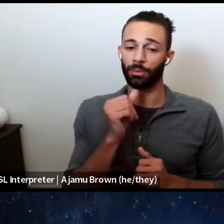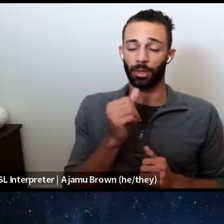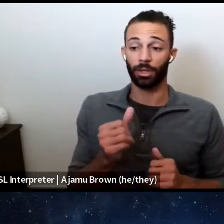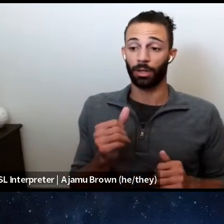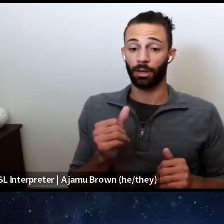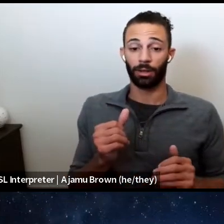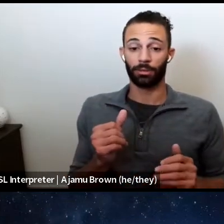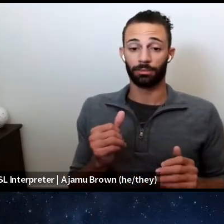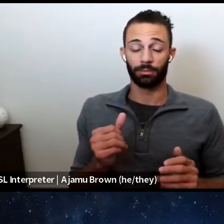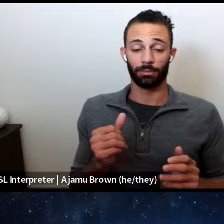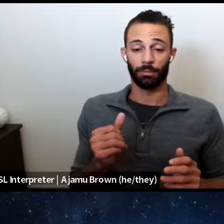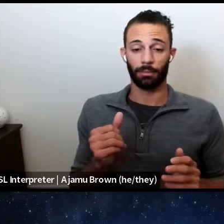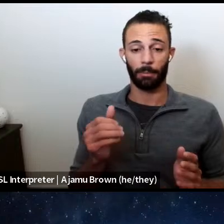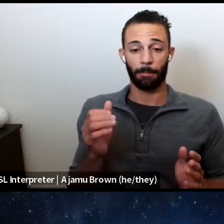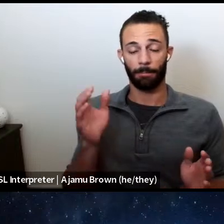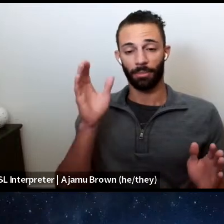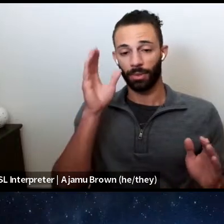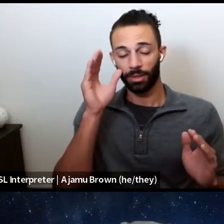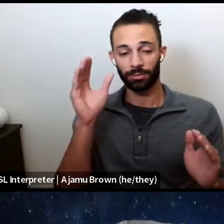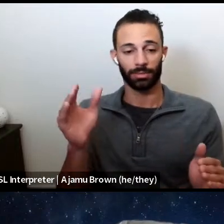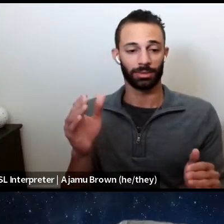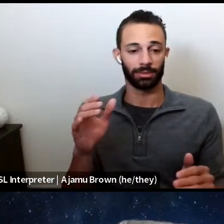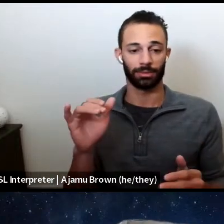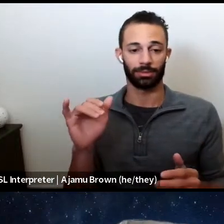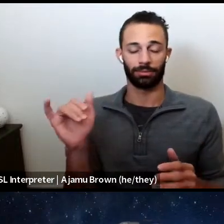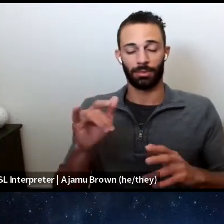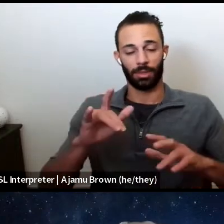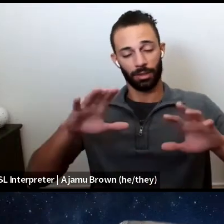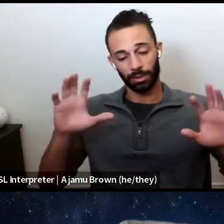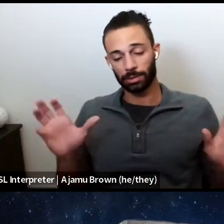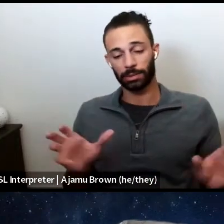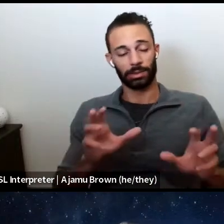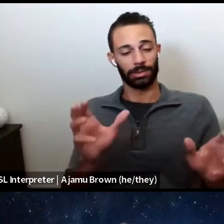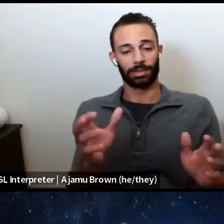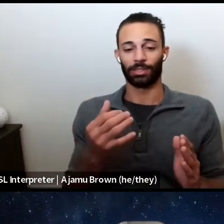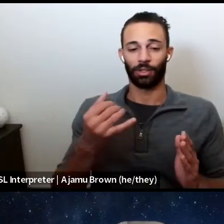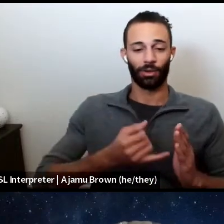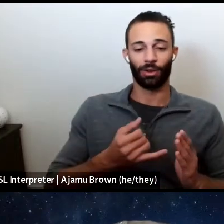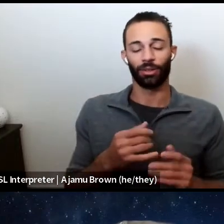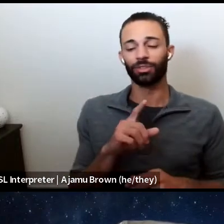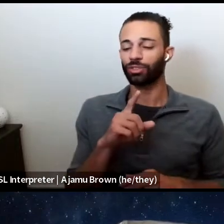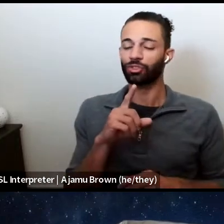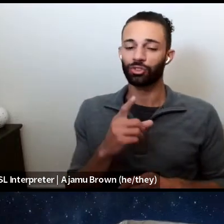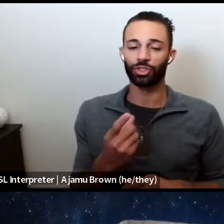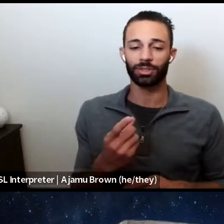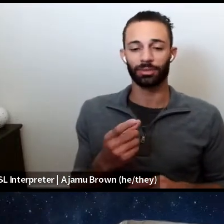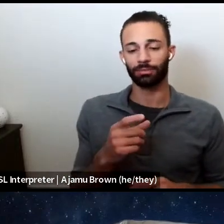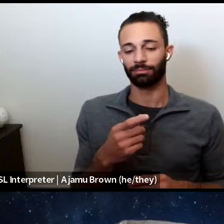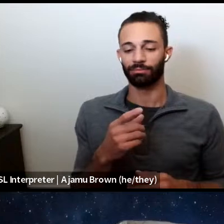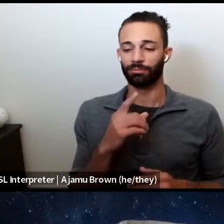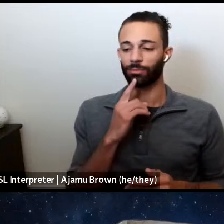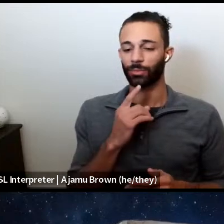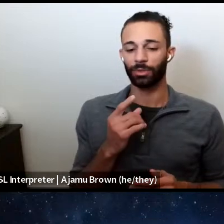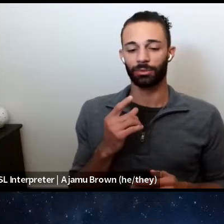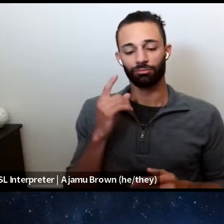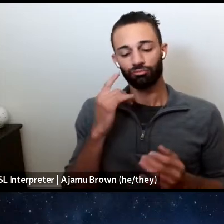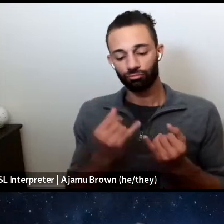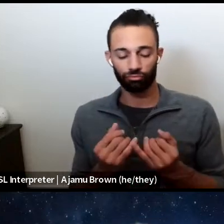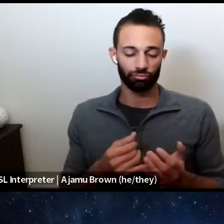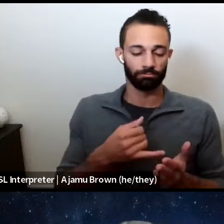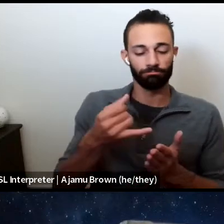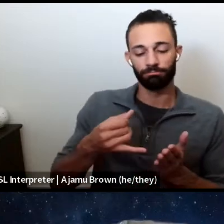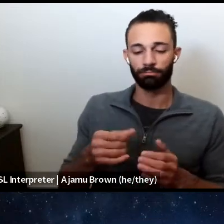Magritte levels of art here. We really just wanted to provide a meditative doodle space for folks.